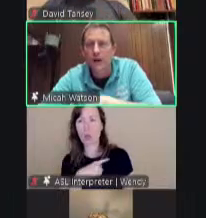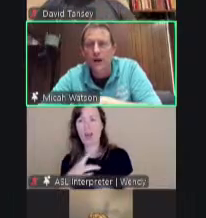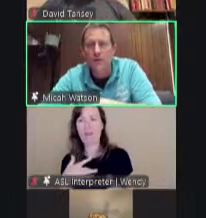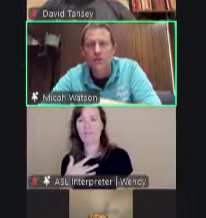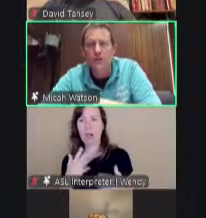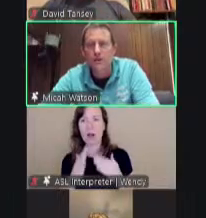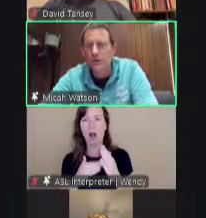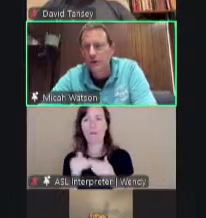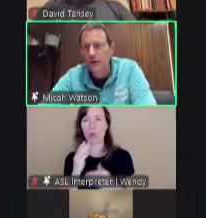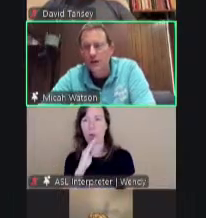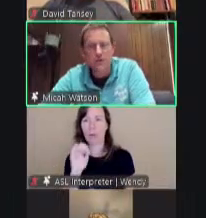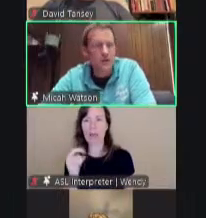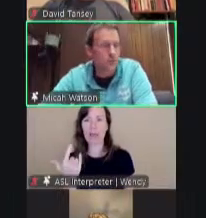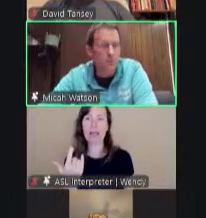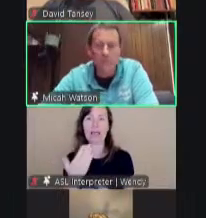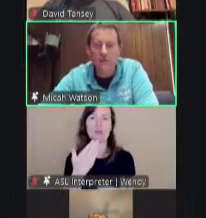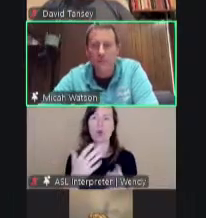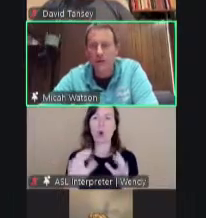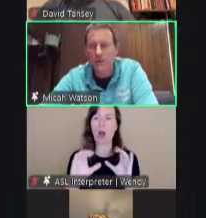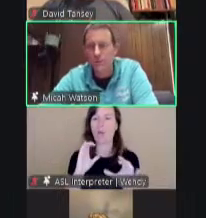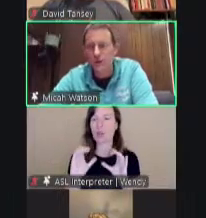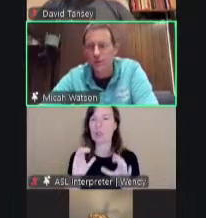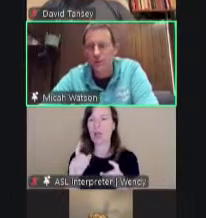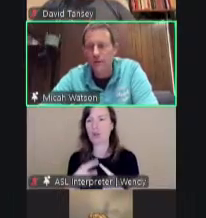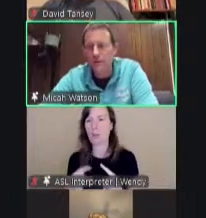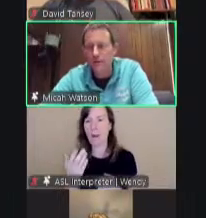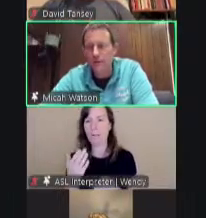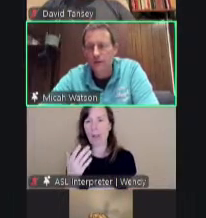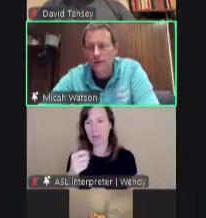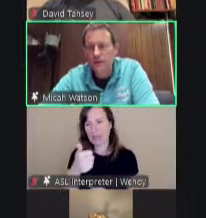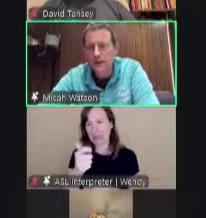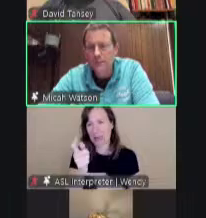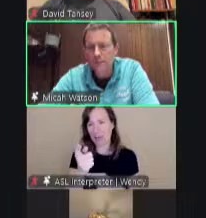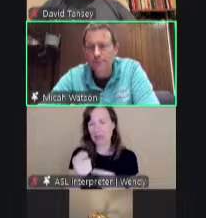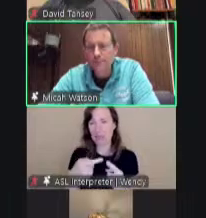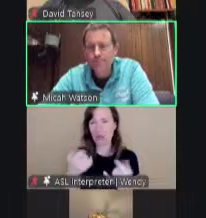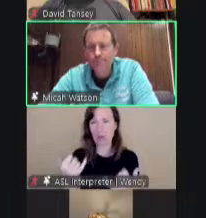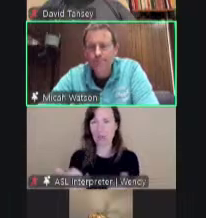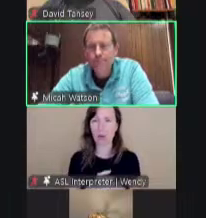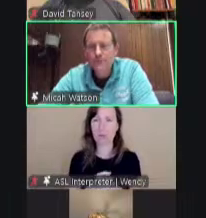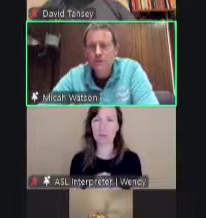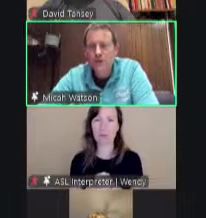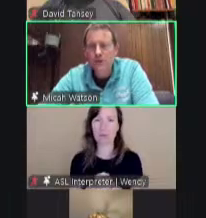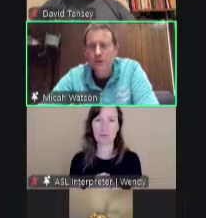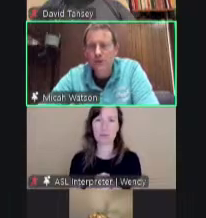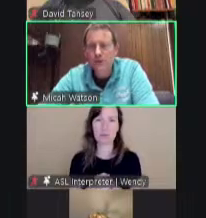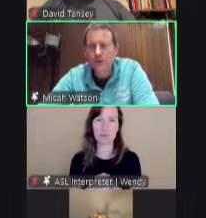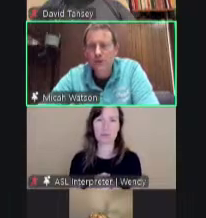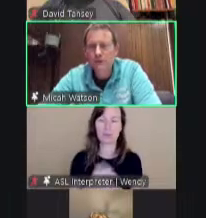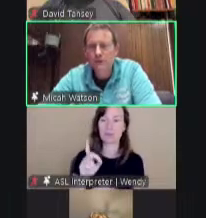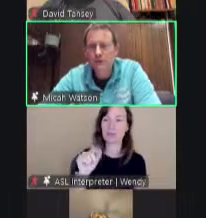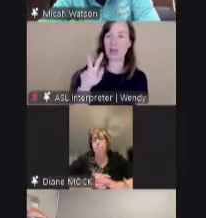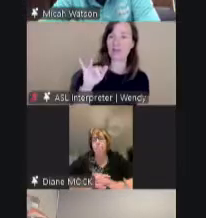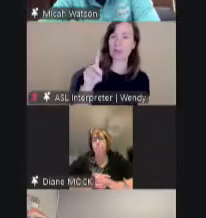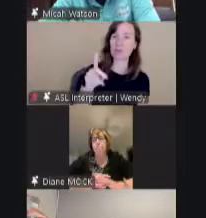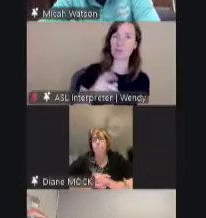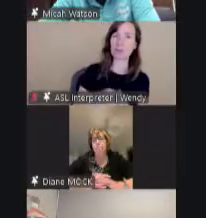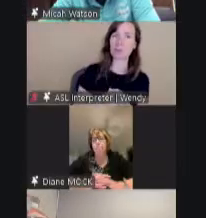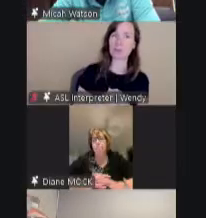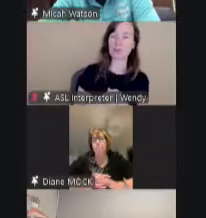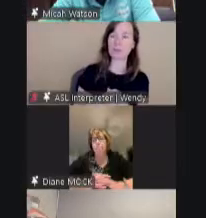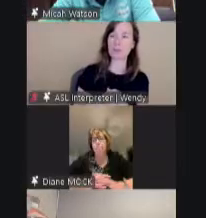a great conversation. I just think we might be 10 minutes away from that. David? I will